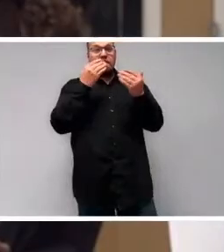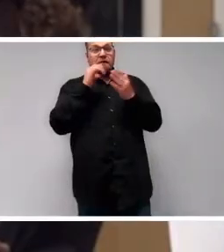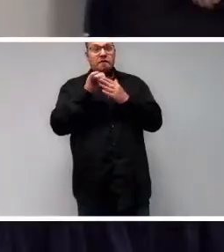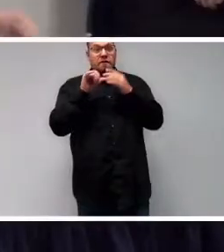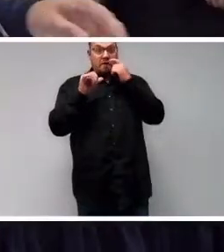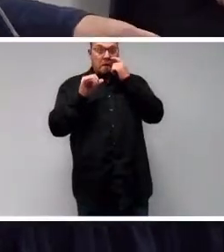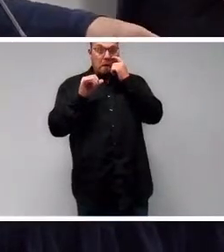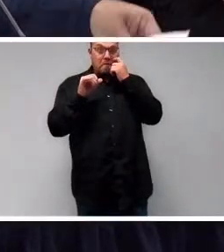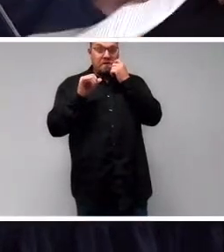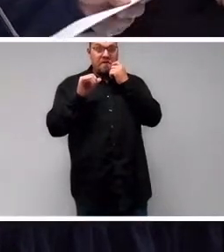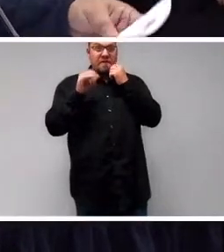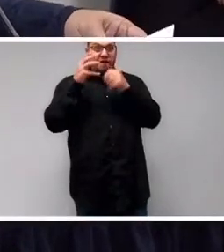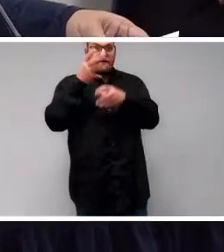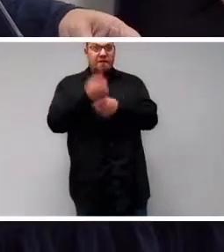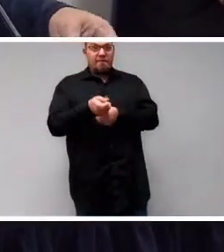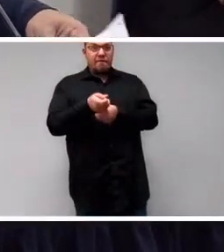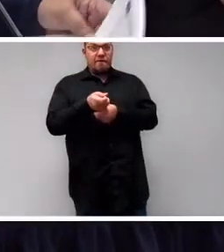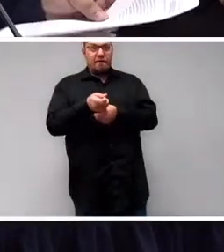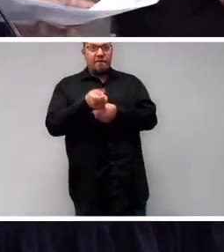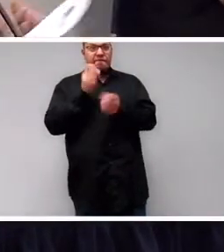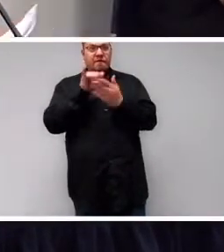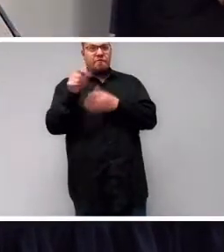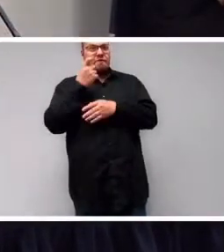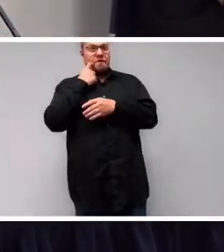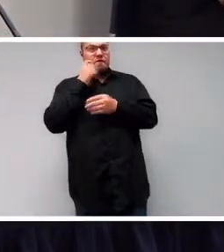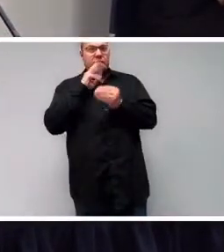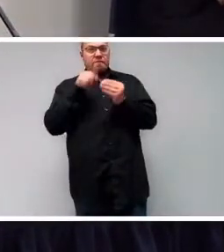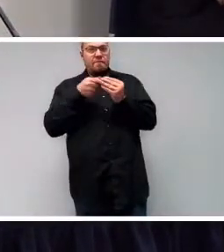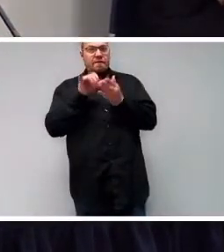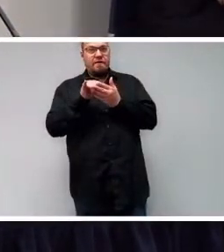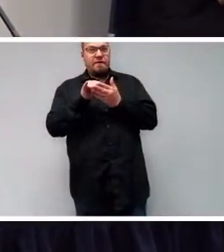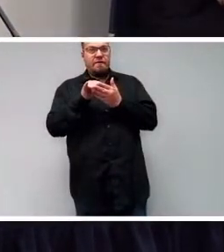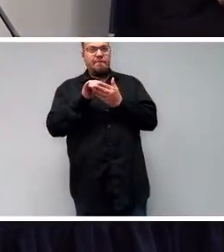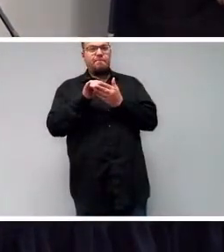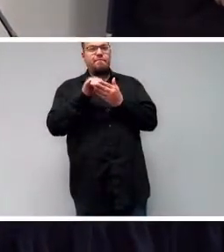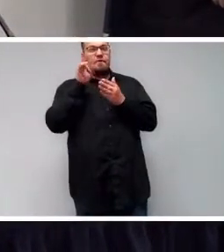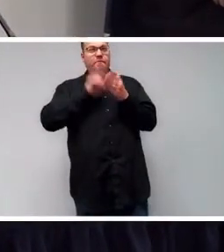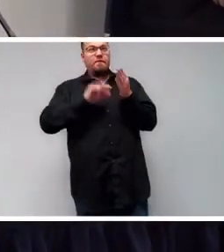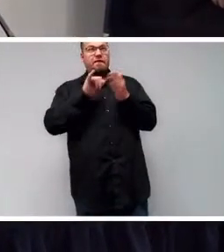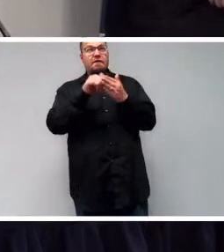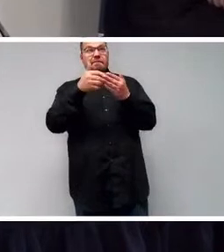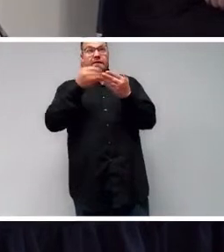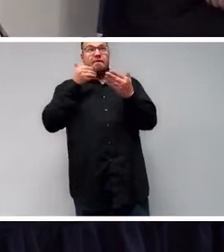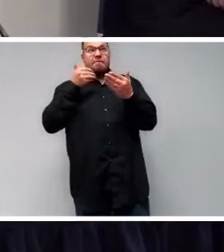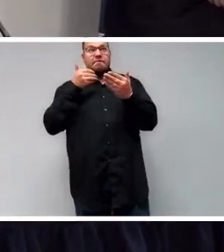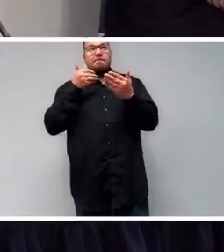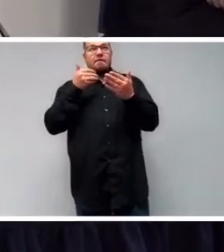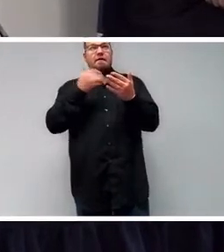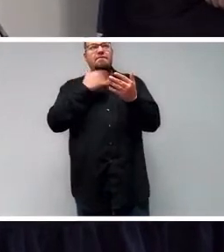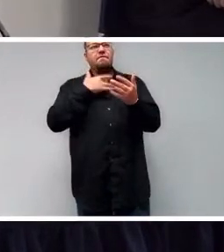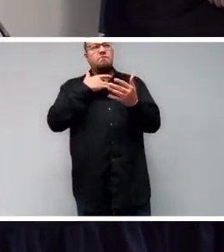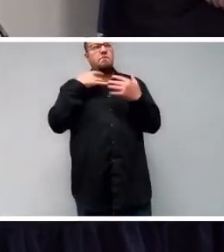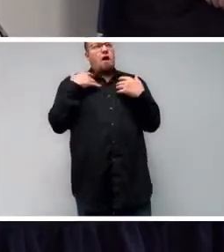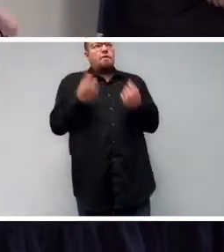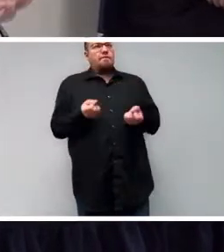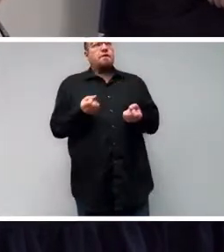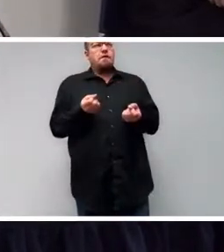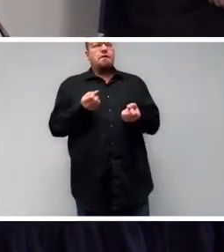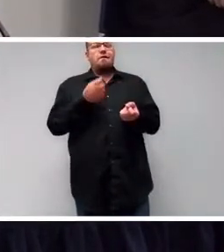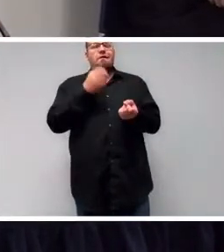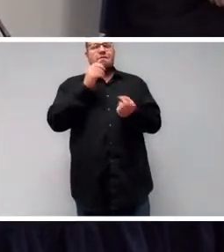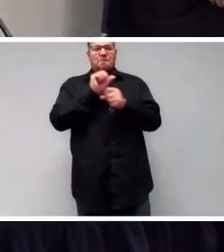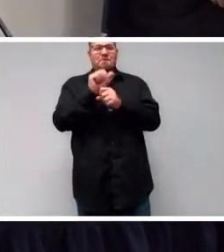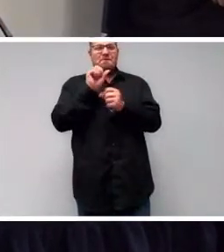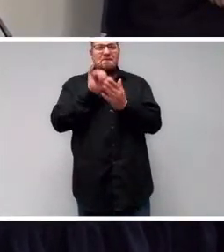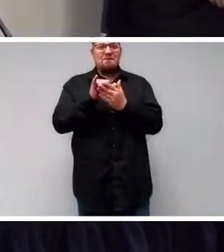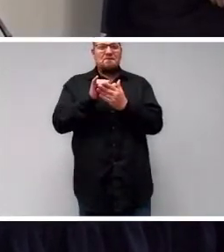summary that you just went over. You know, got to read it ahead of time, and I feel confident in the work that has been put